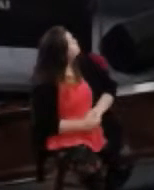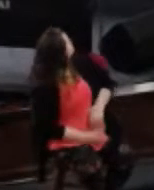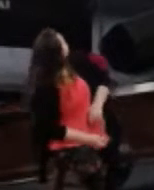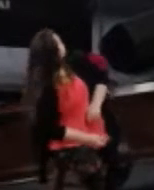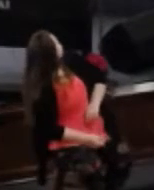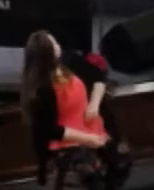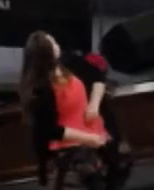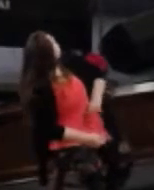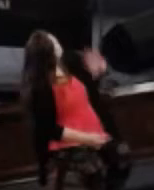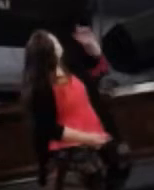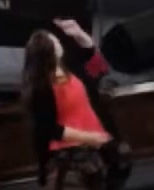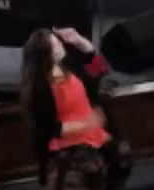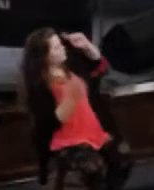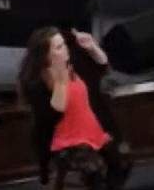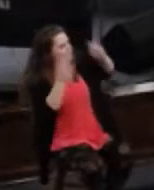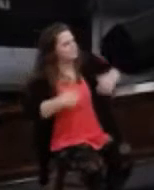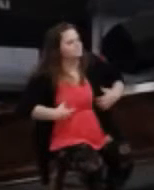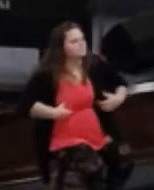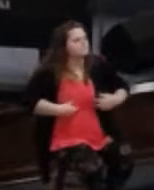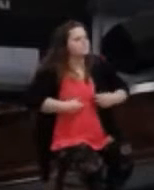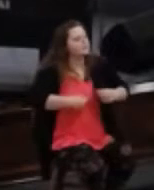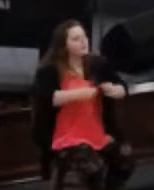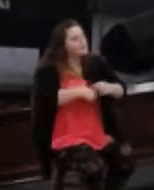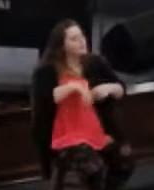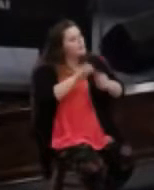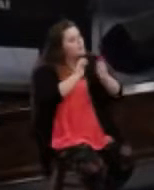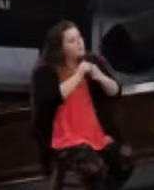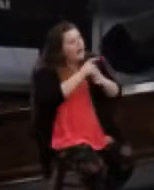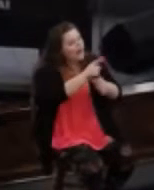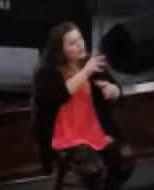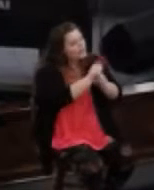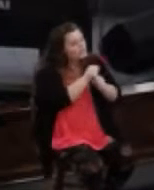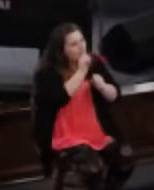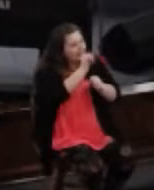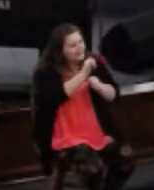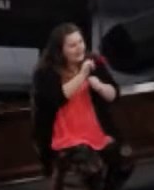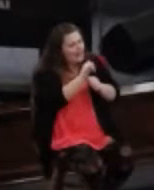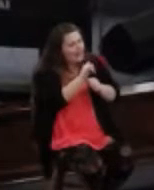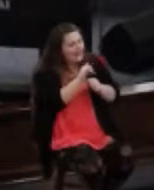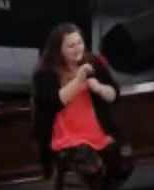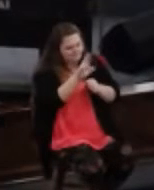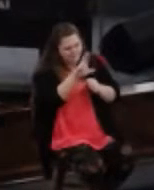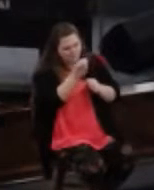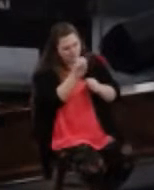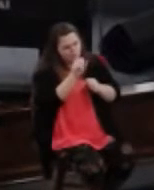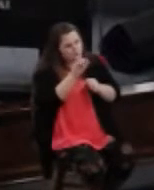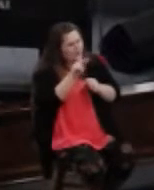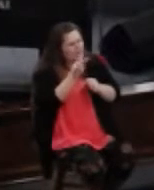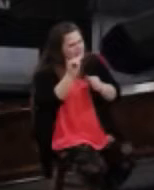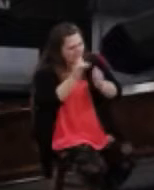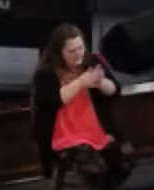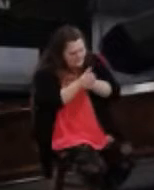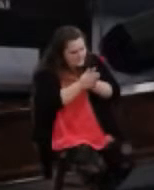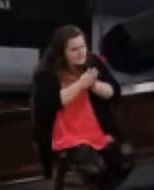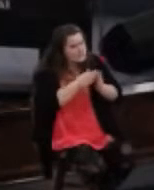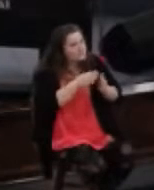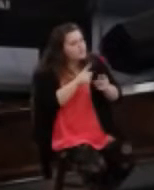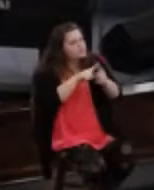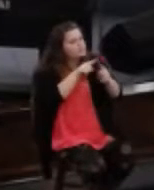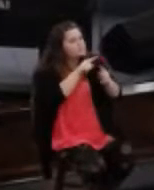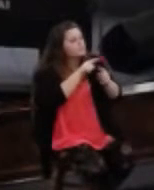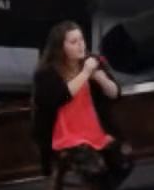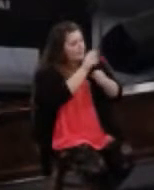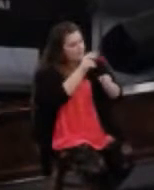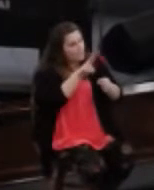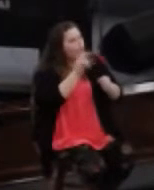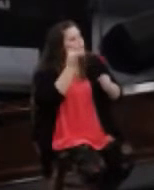But the way you get resin to make myrrh from a myrrh tree is by cutting away strips of